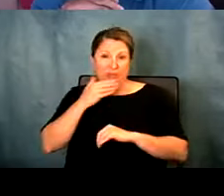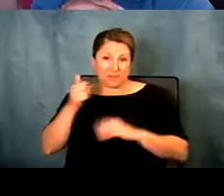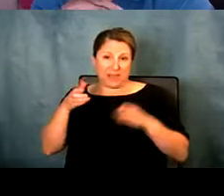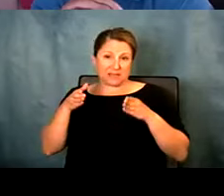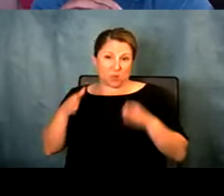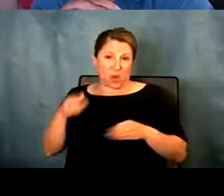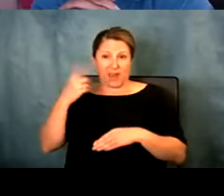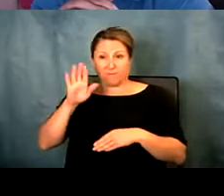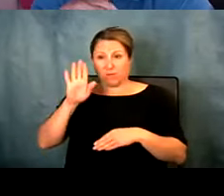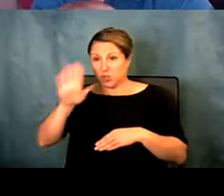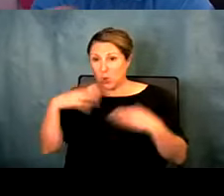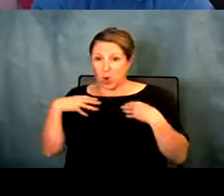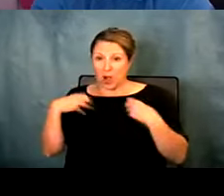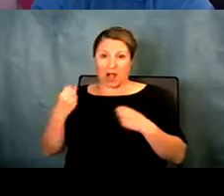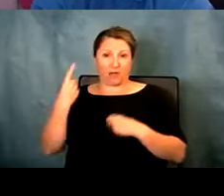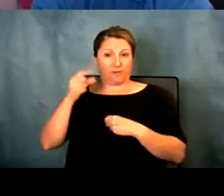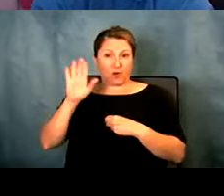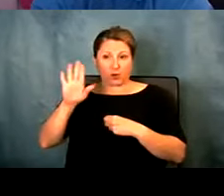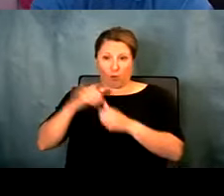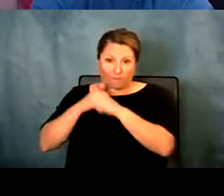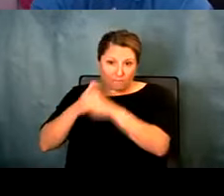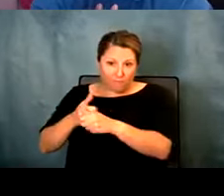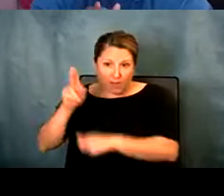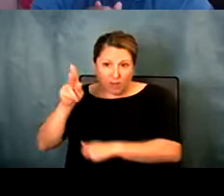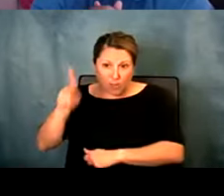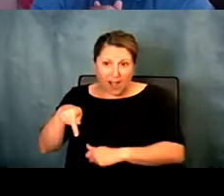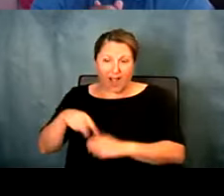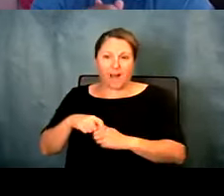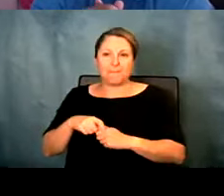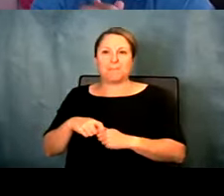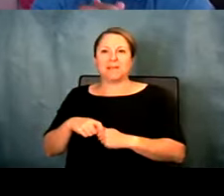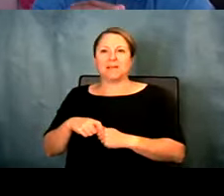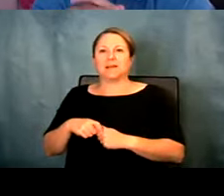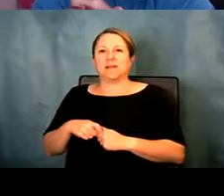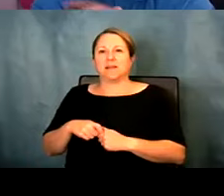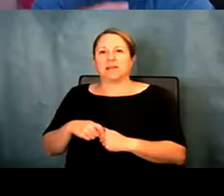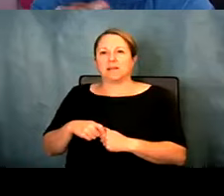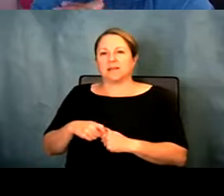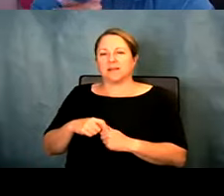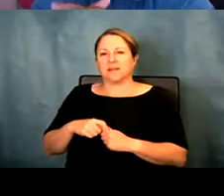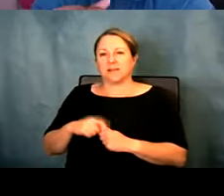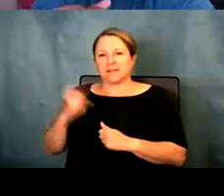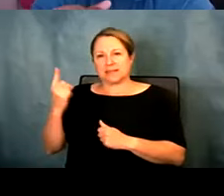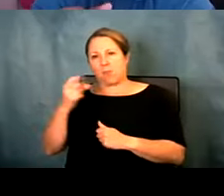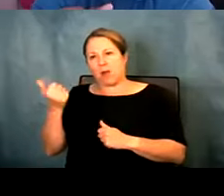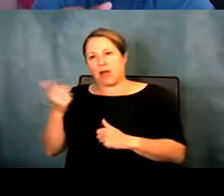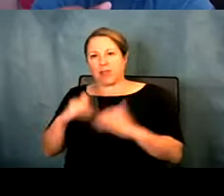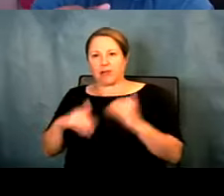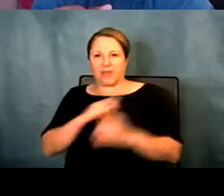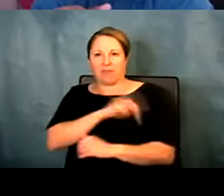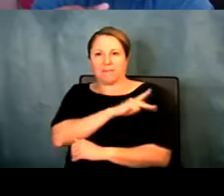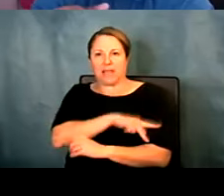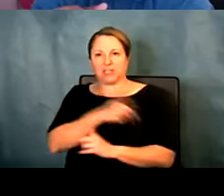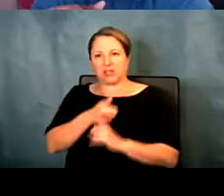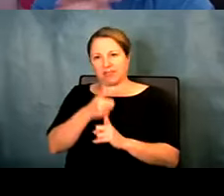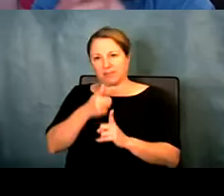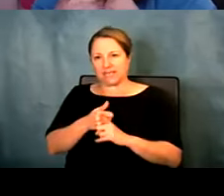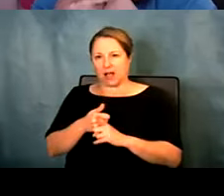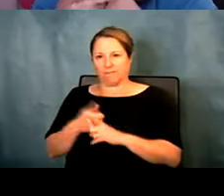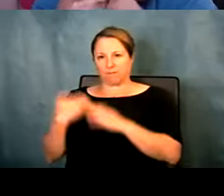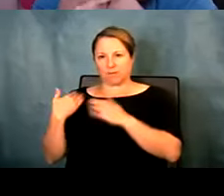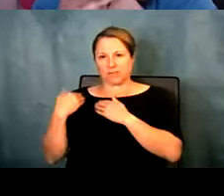follow-up, in regards to someone else other than that person, the patient themselves, having responsibility